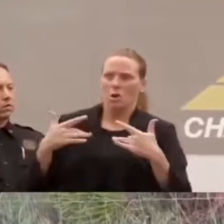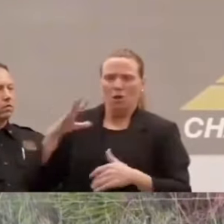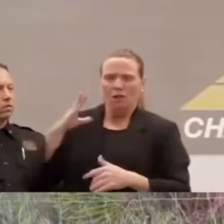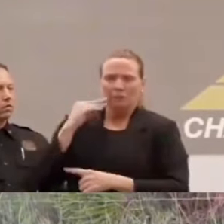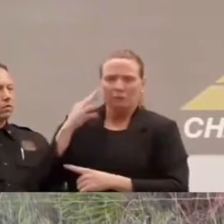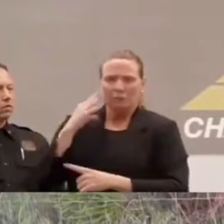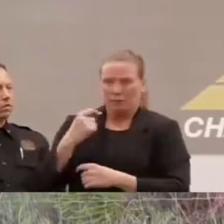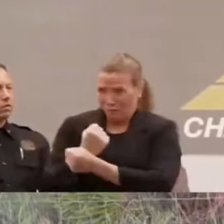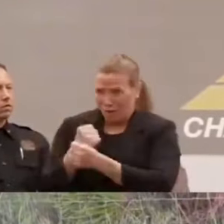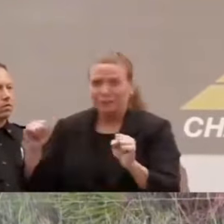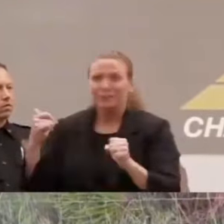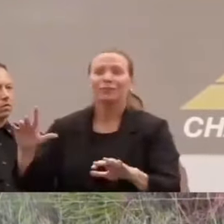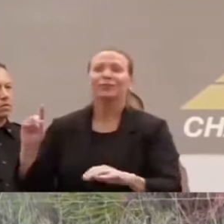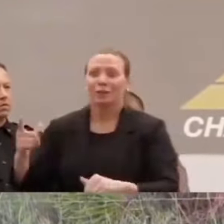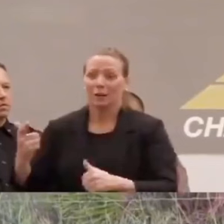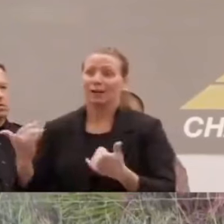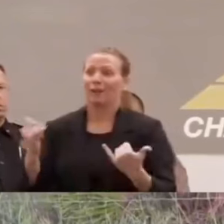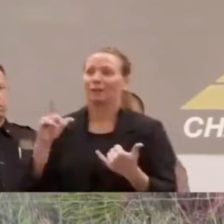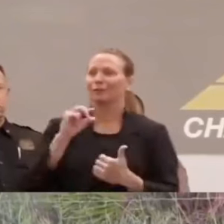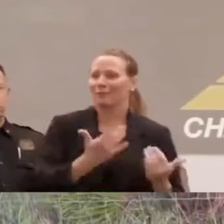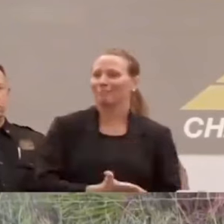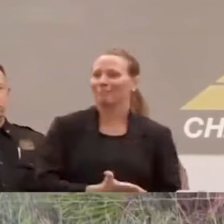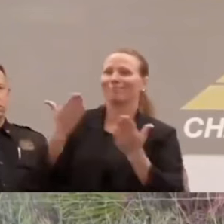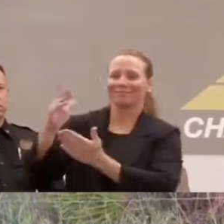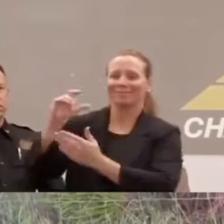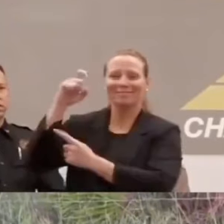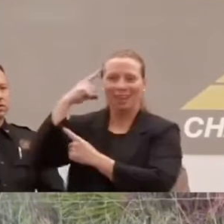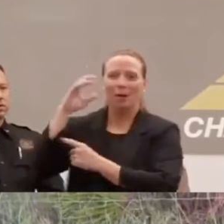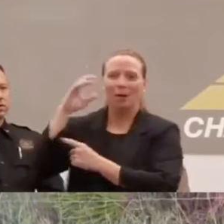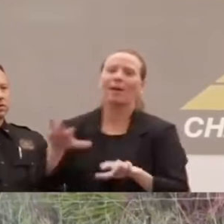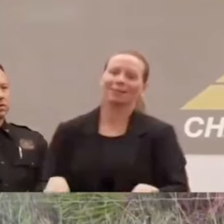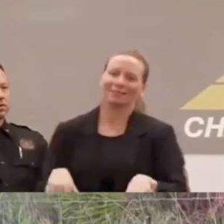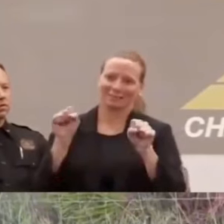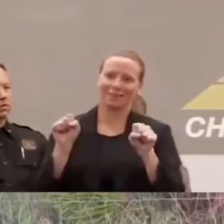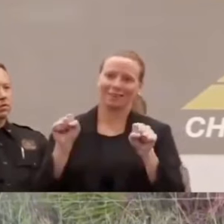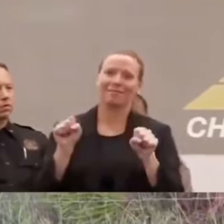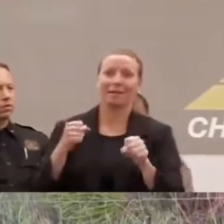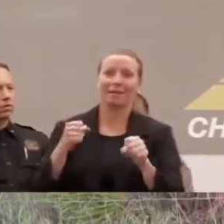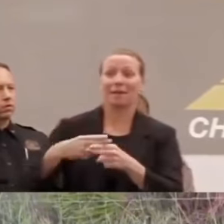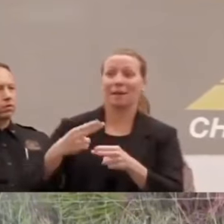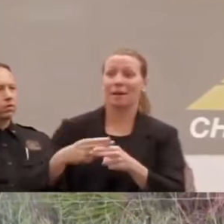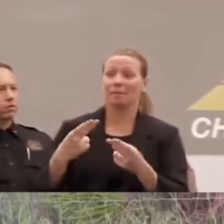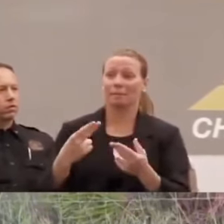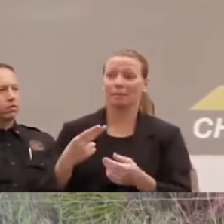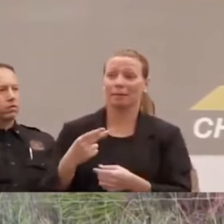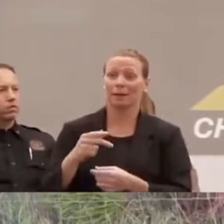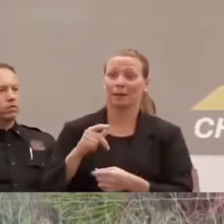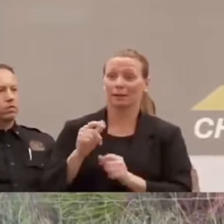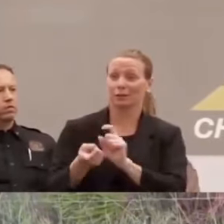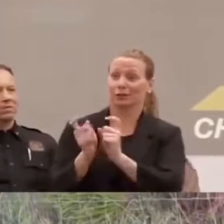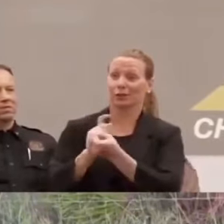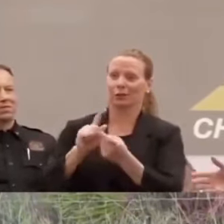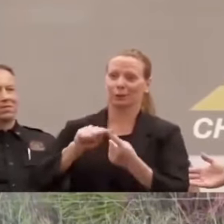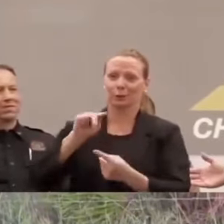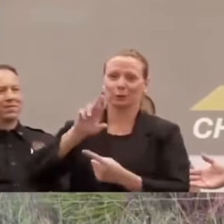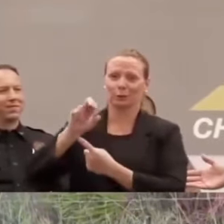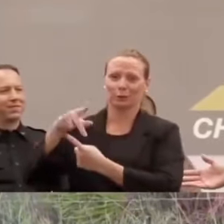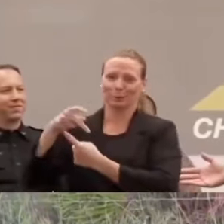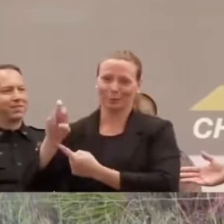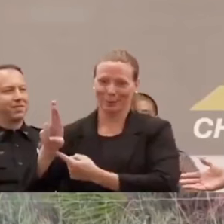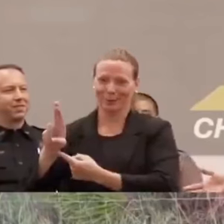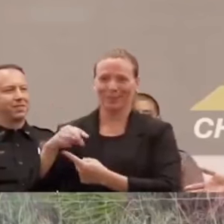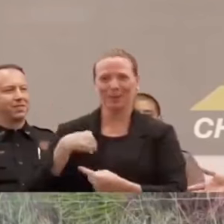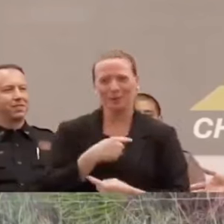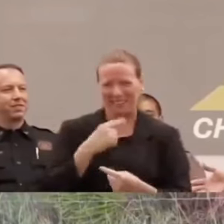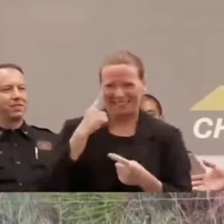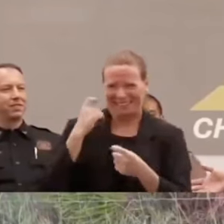the dog. The dog's now in Tallahassee. It will be adopted, renamed Trooper. But we said at the time, you don't just tie up